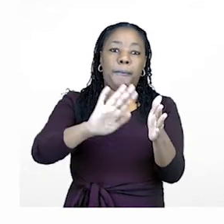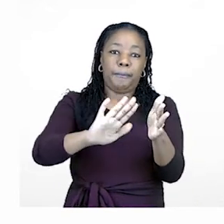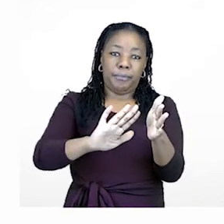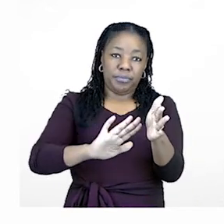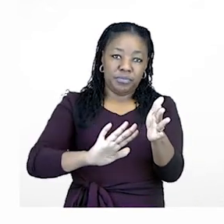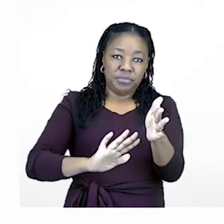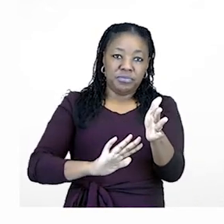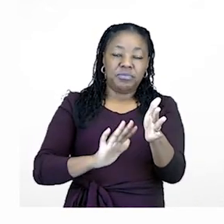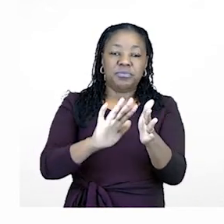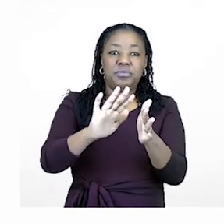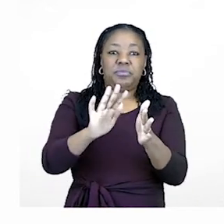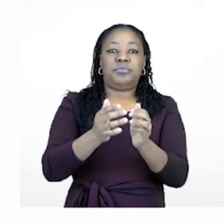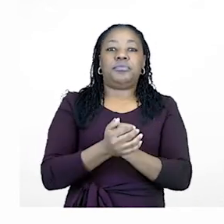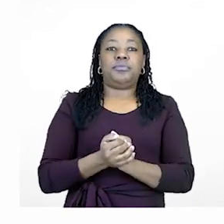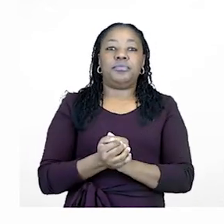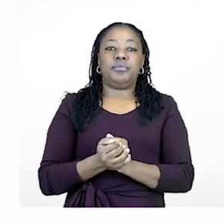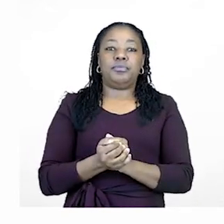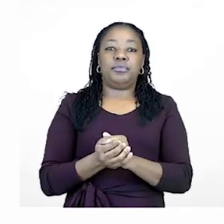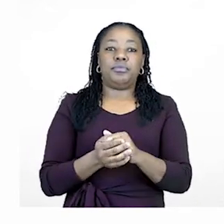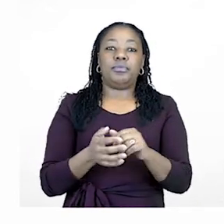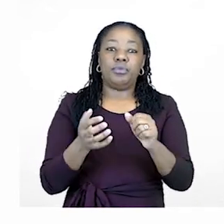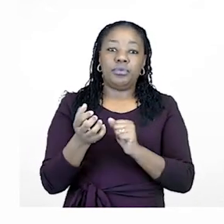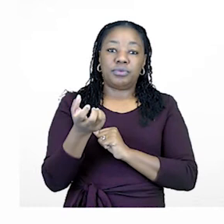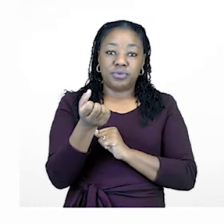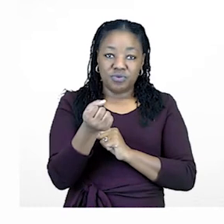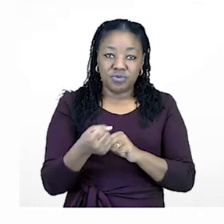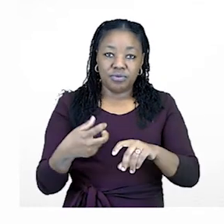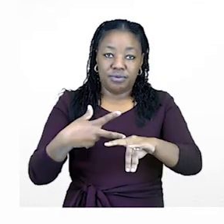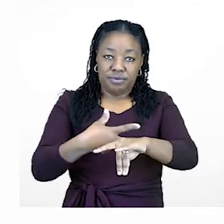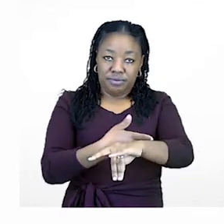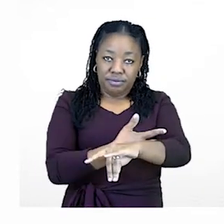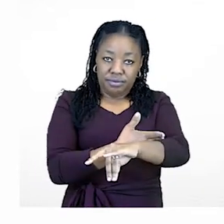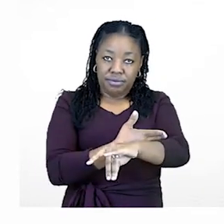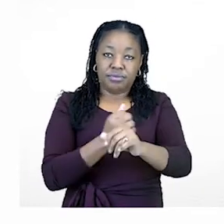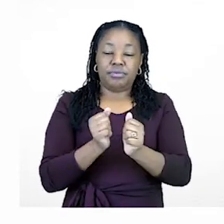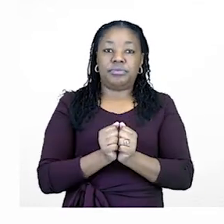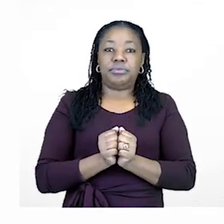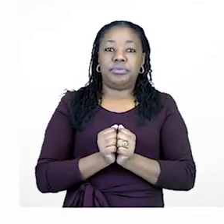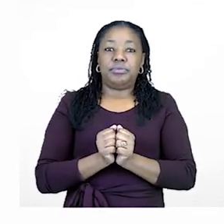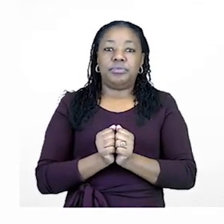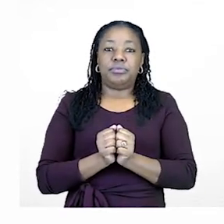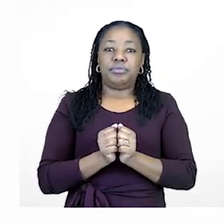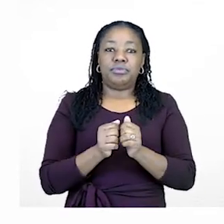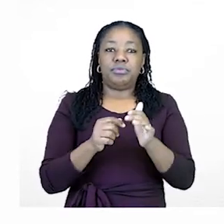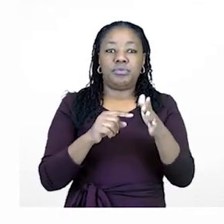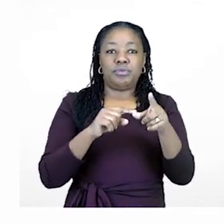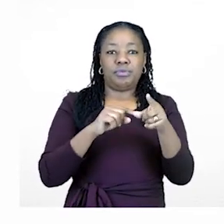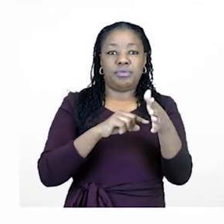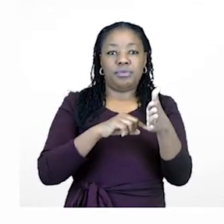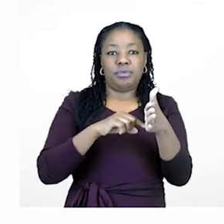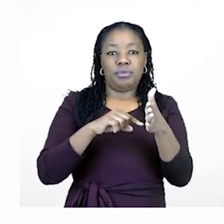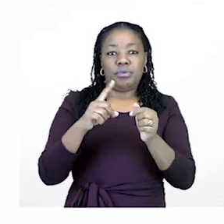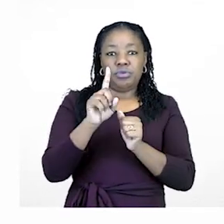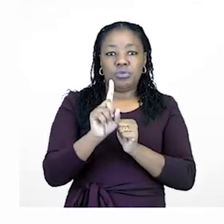is standing to where the sheep is. If you bump into a blocked road or something